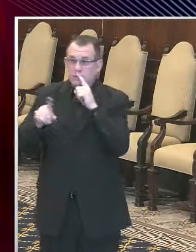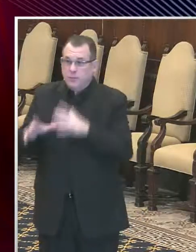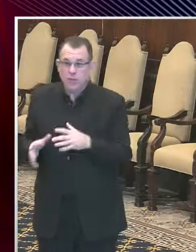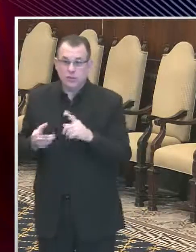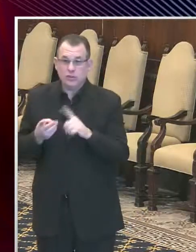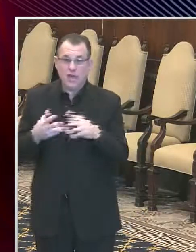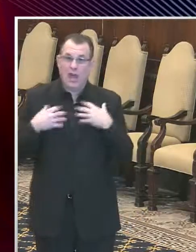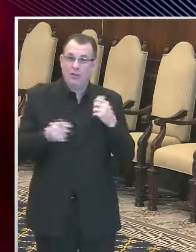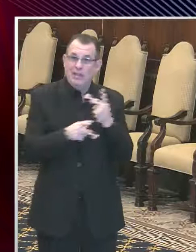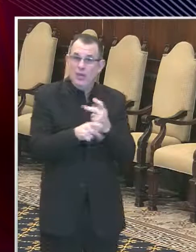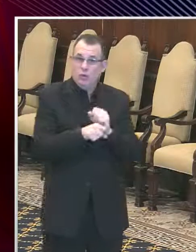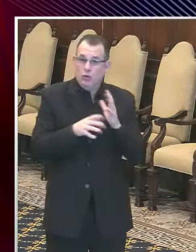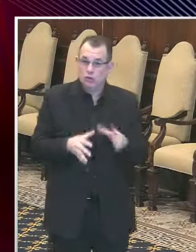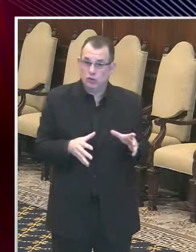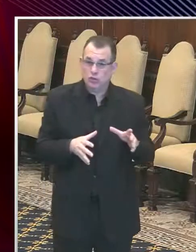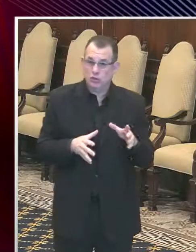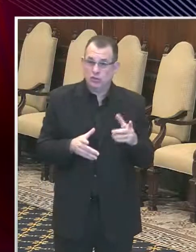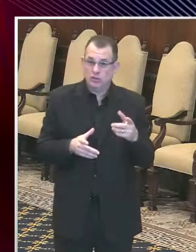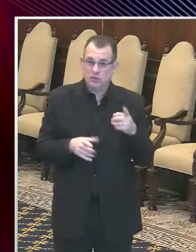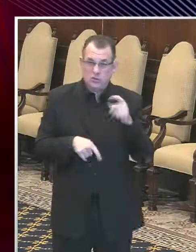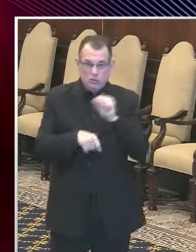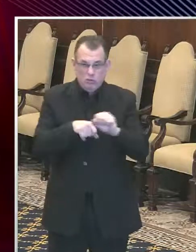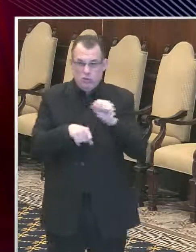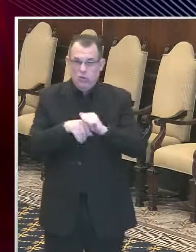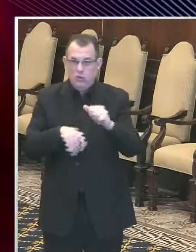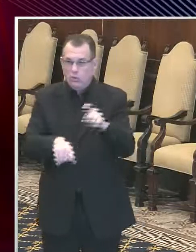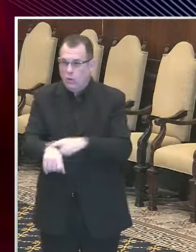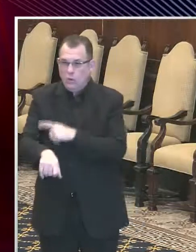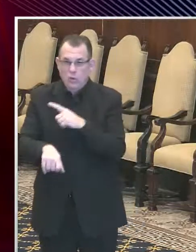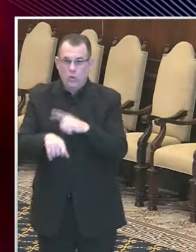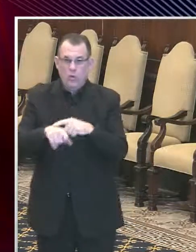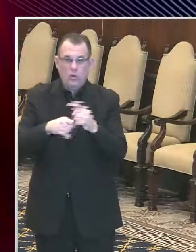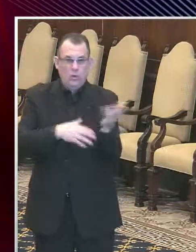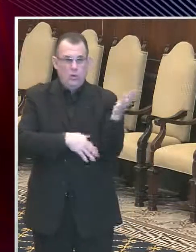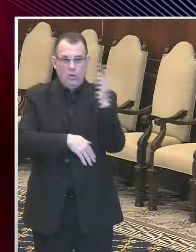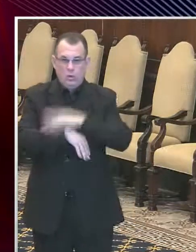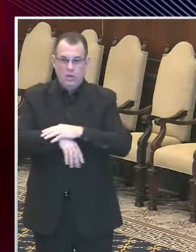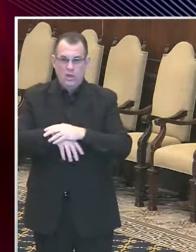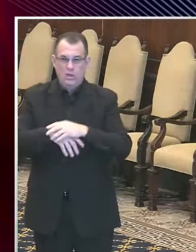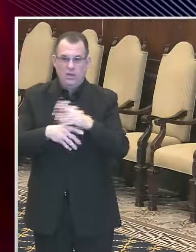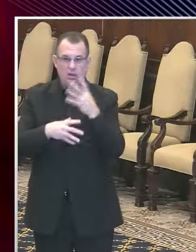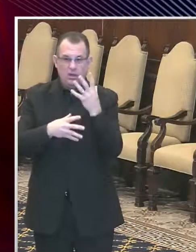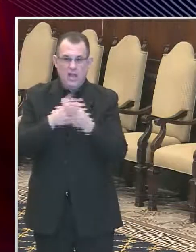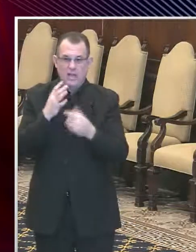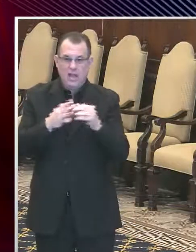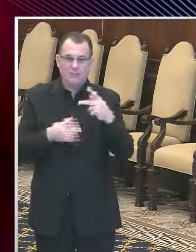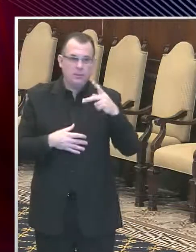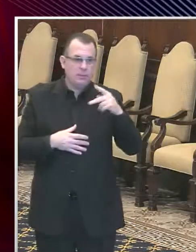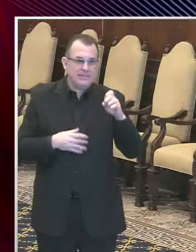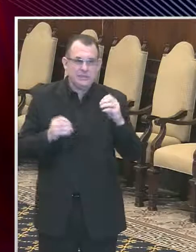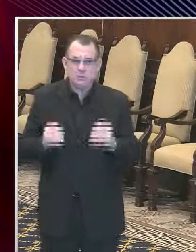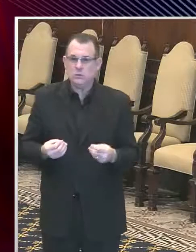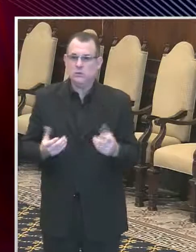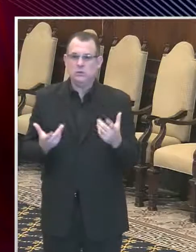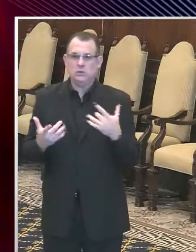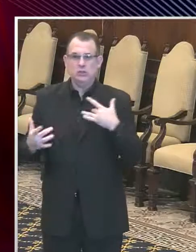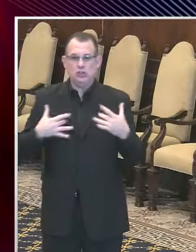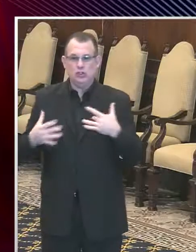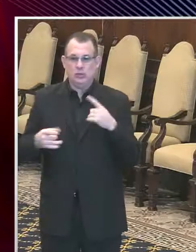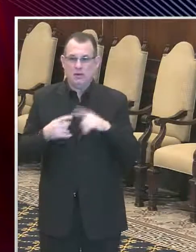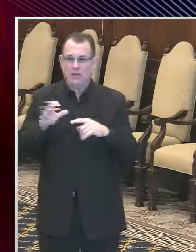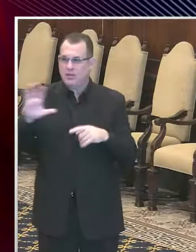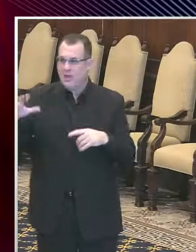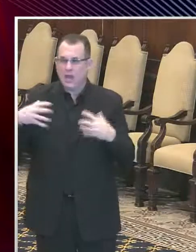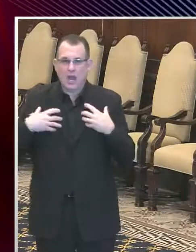long hours? Some of them are have a lack of protective equipment. They're worried about their own health, their family's